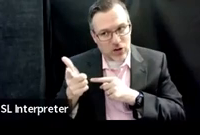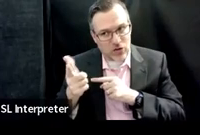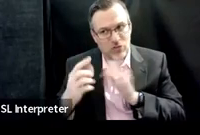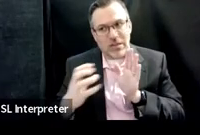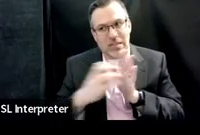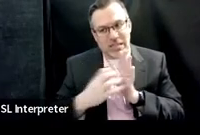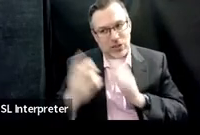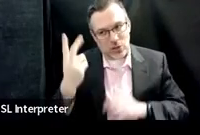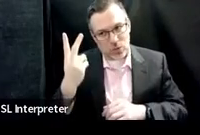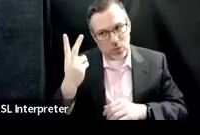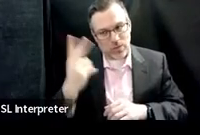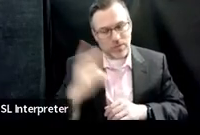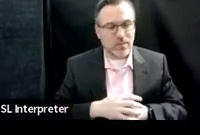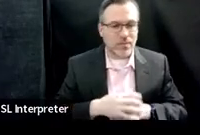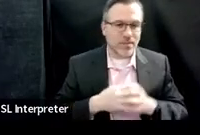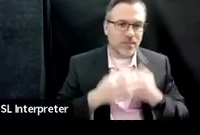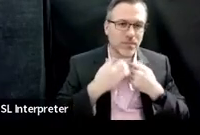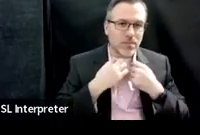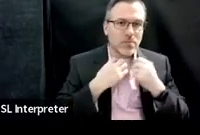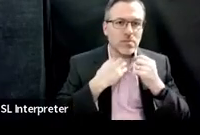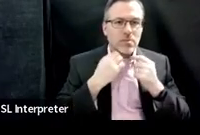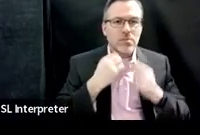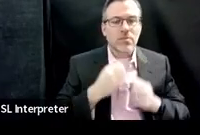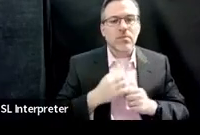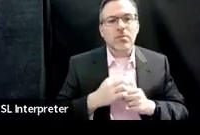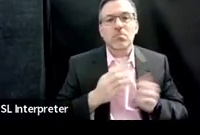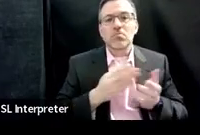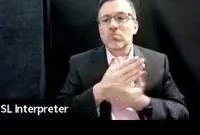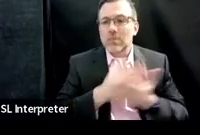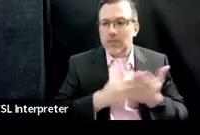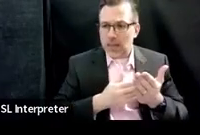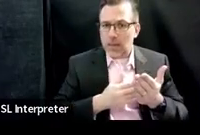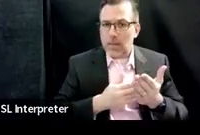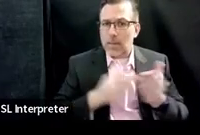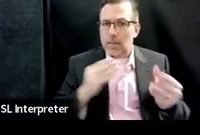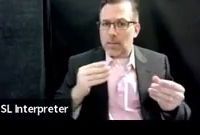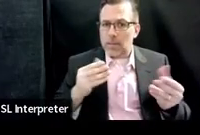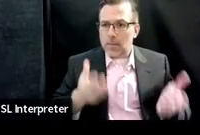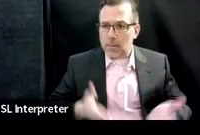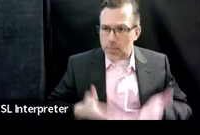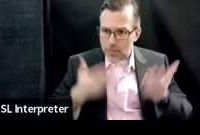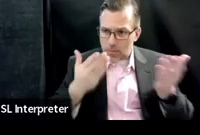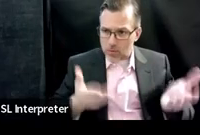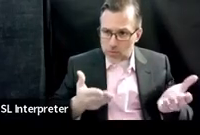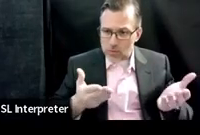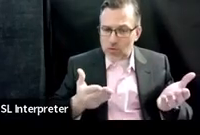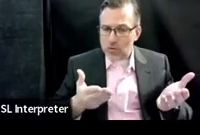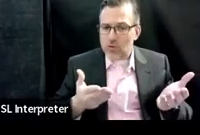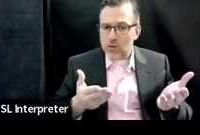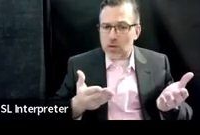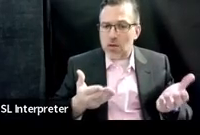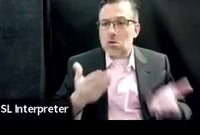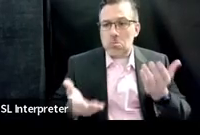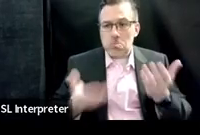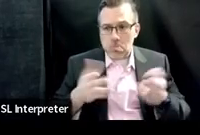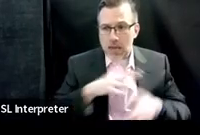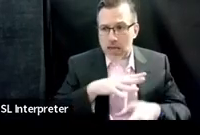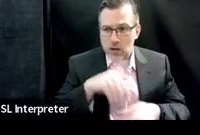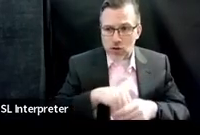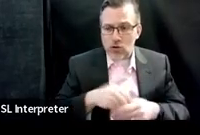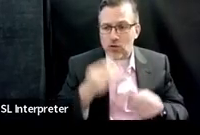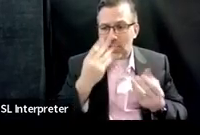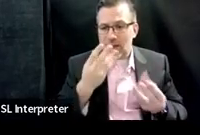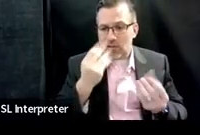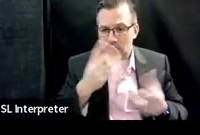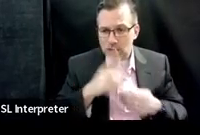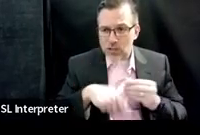the determinations for the team. And some of those proposals or refusals of determination might include information about